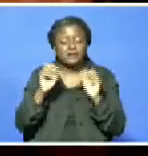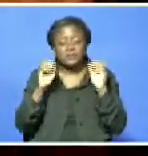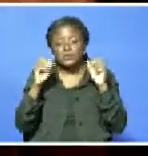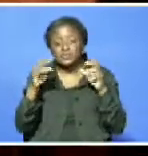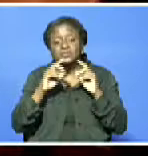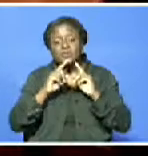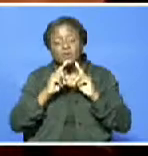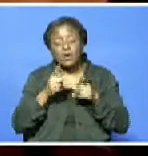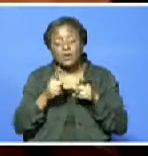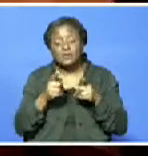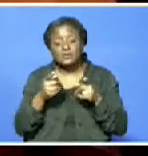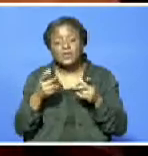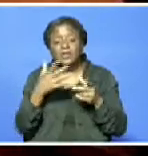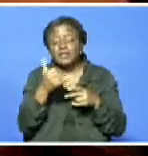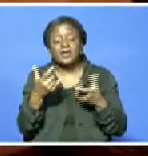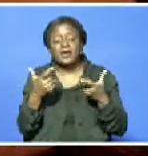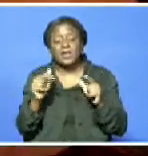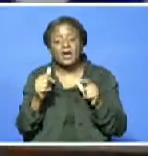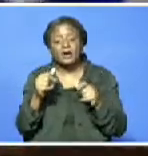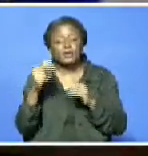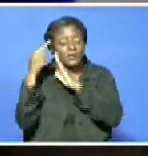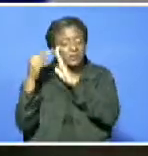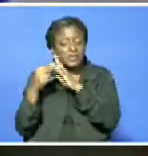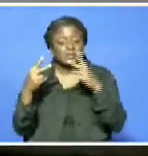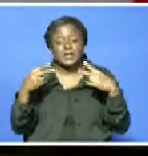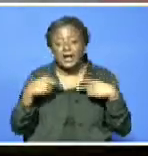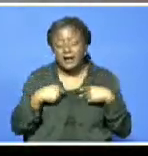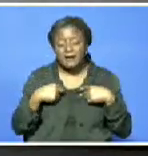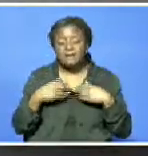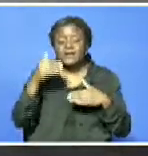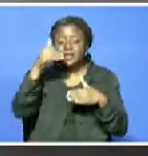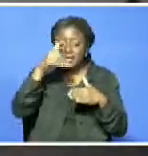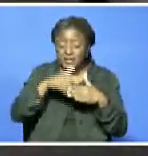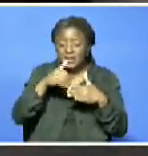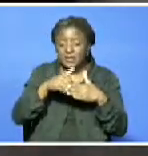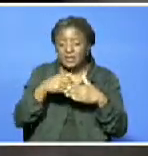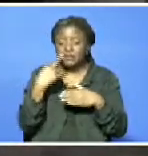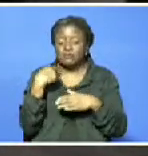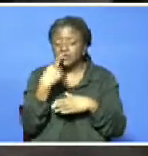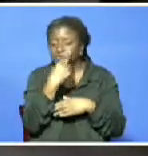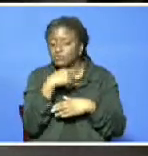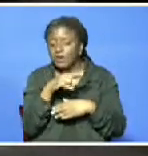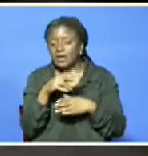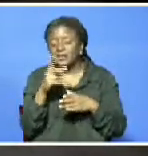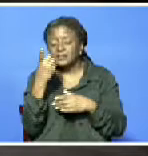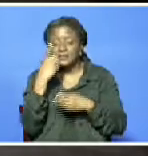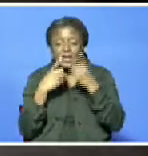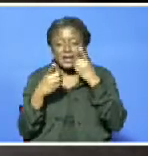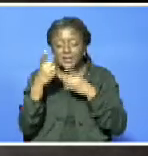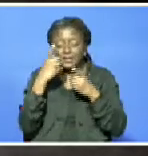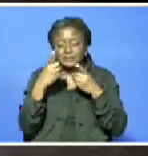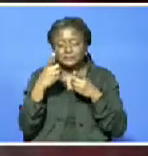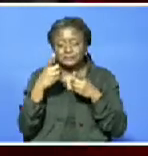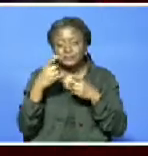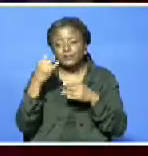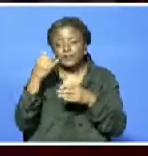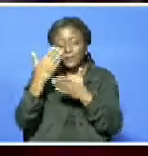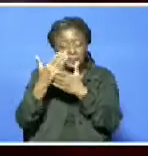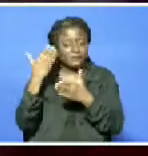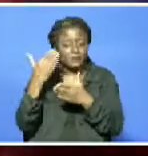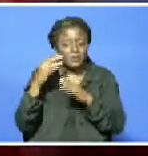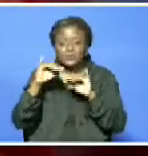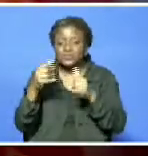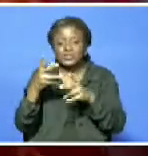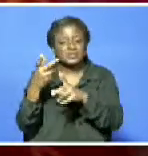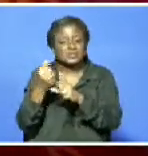round is that they've allowed the hotels to have restaurant dining, as opposed to the last time it was just takeout.